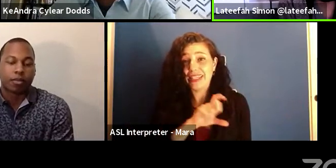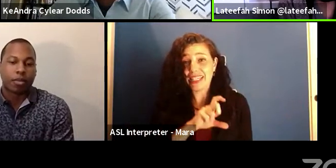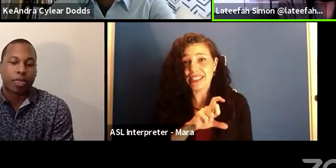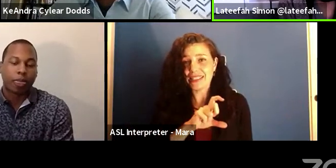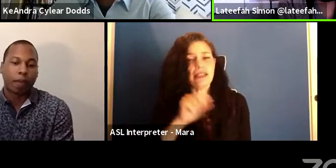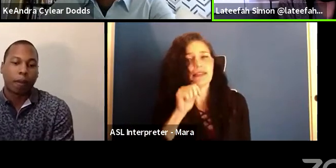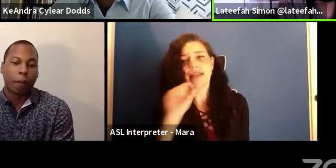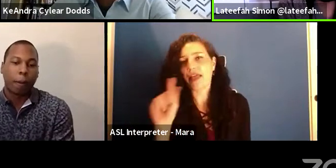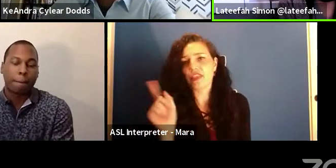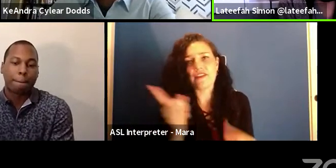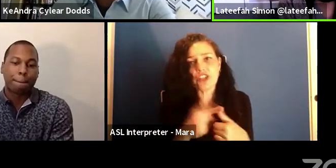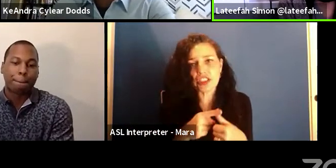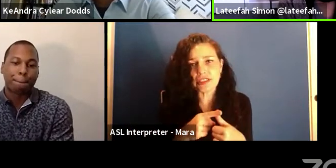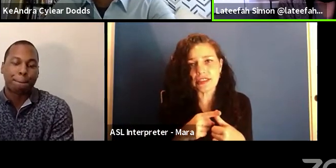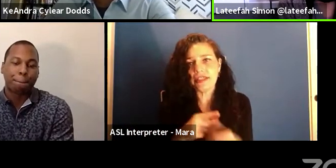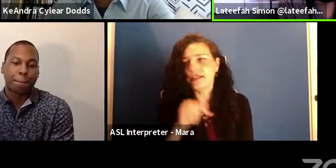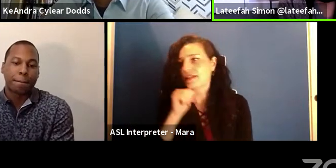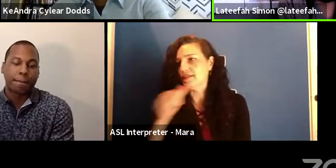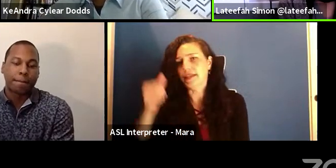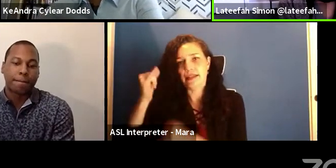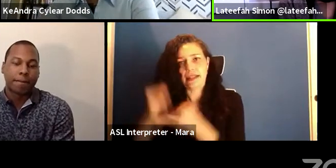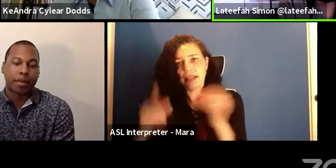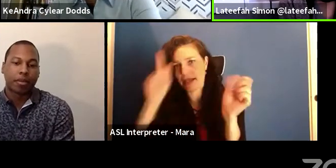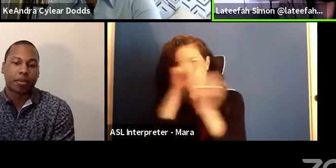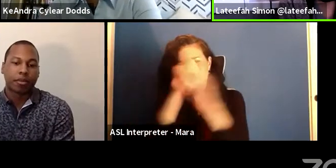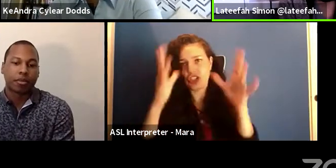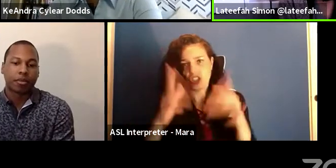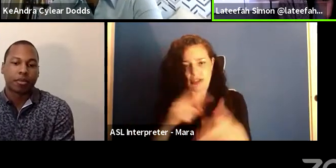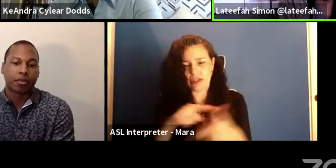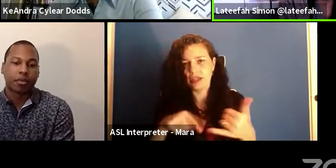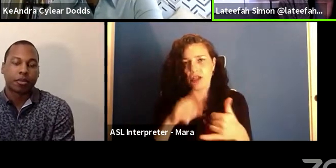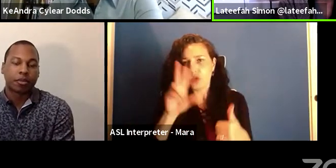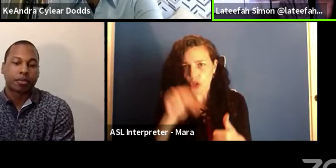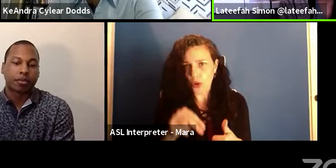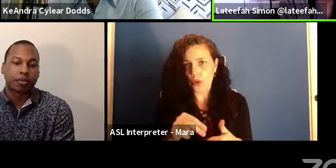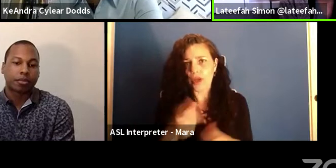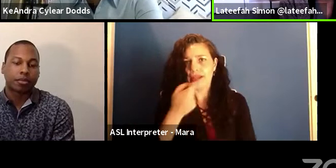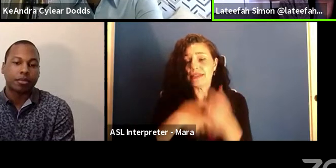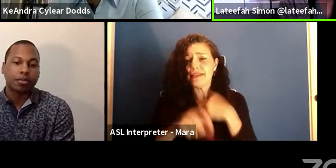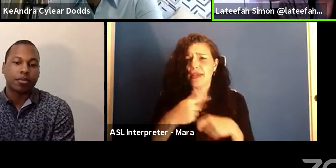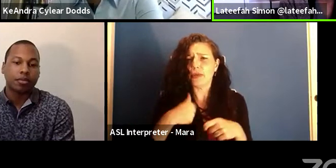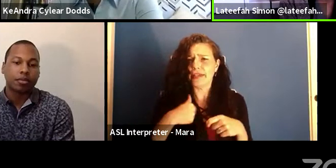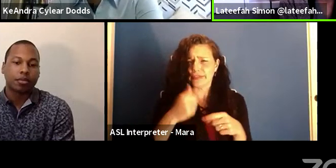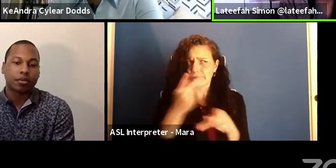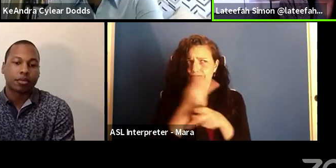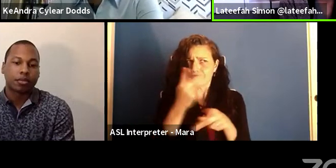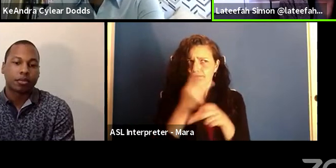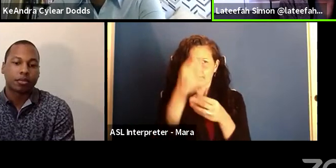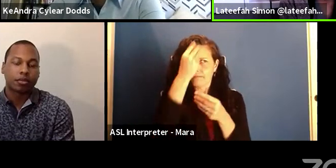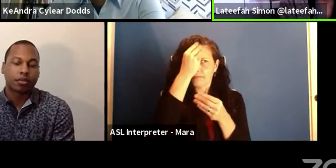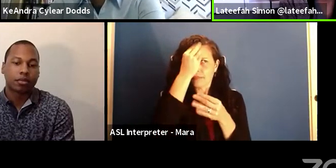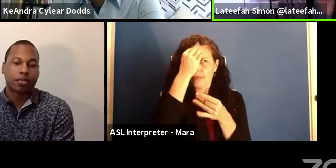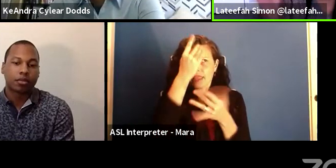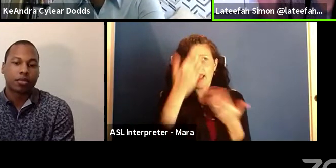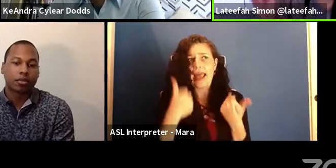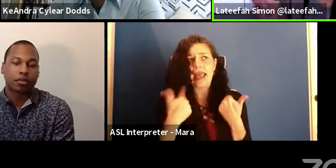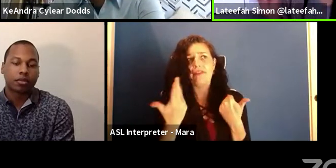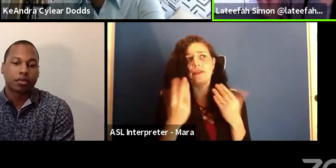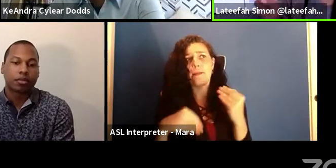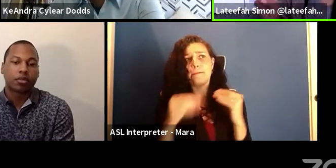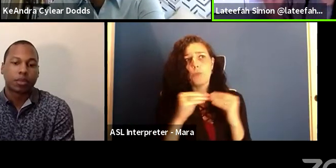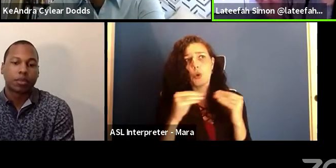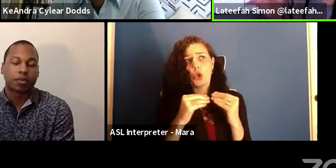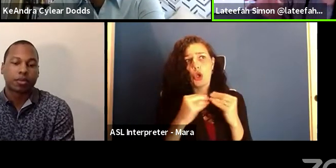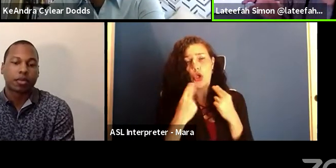last vision for how we keep riders safe. I have more uniformed police officers and